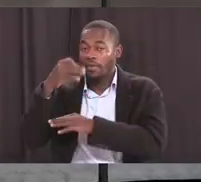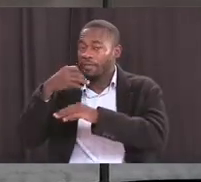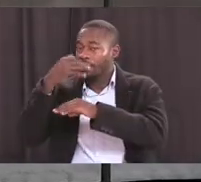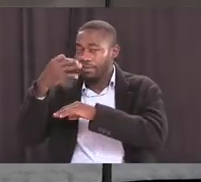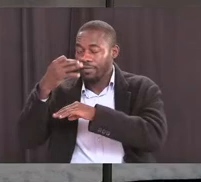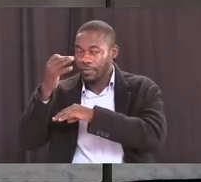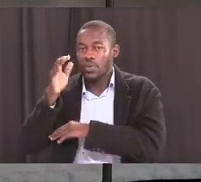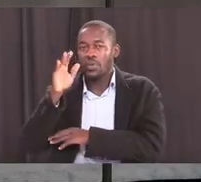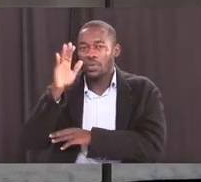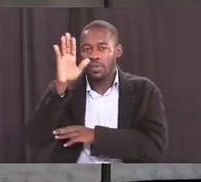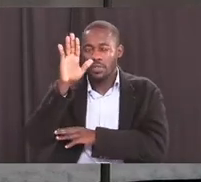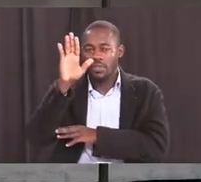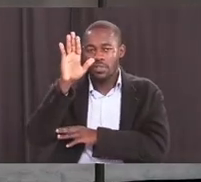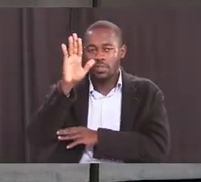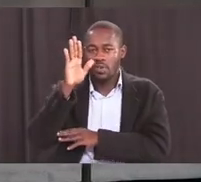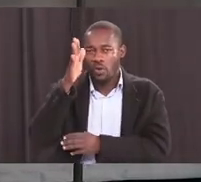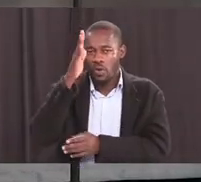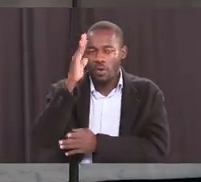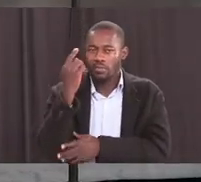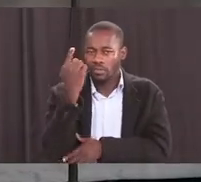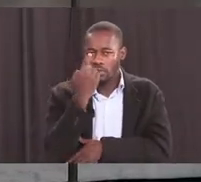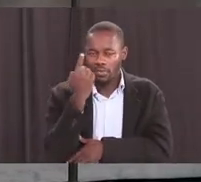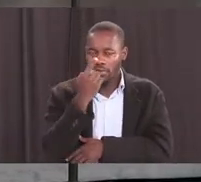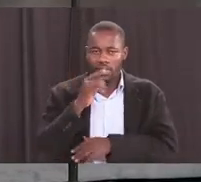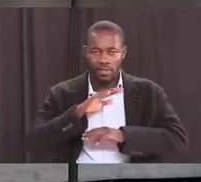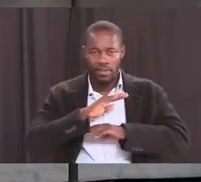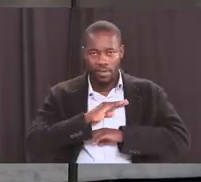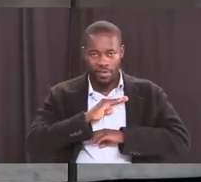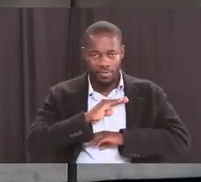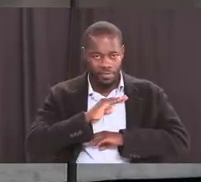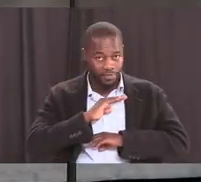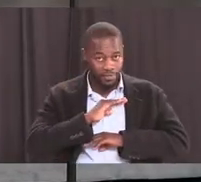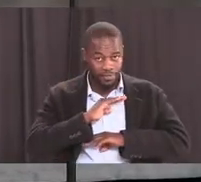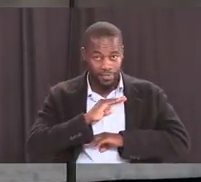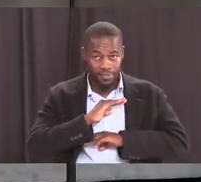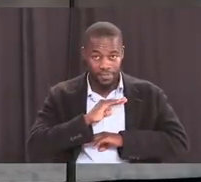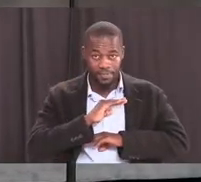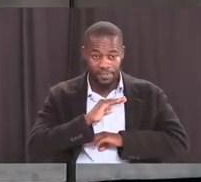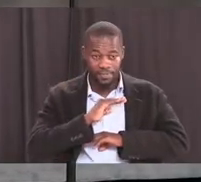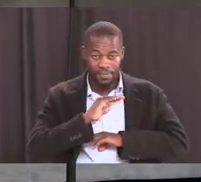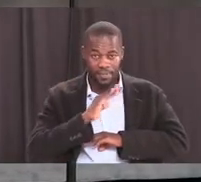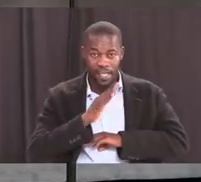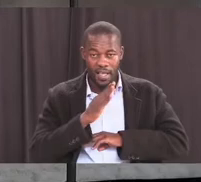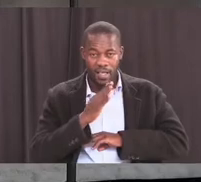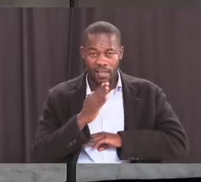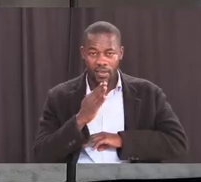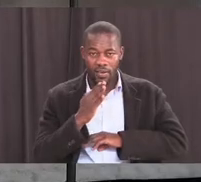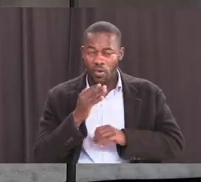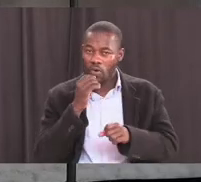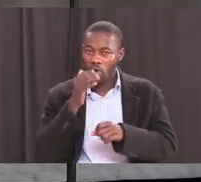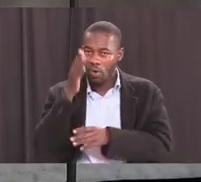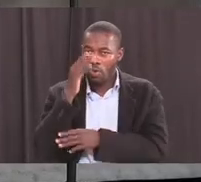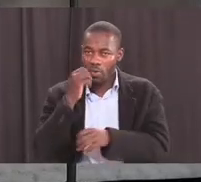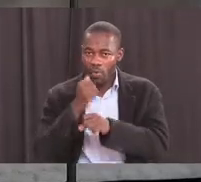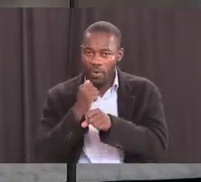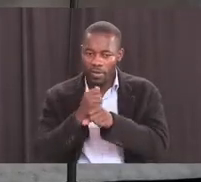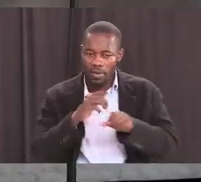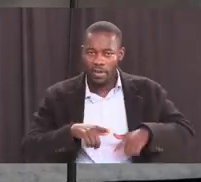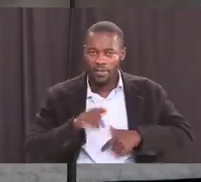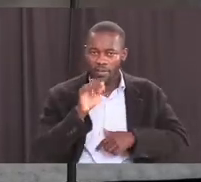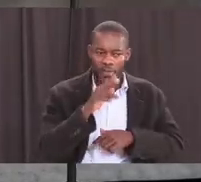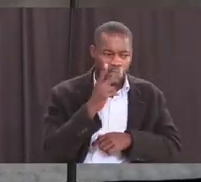in 2 Corinthians. So we fix our eyes not on what is seen, but on what is unseen. For what is seen is temporary and what is unseen is eternal. I've